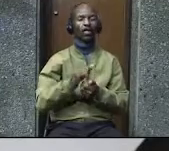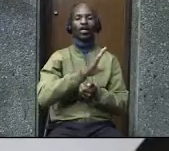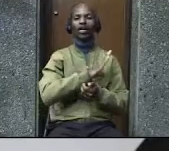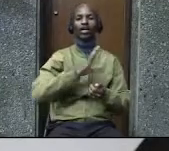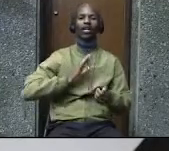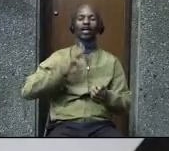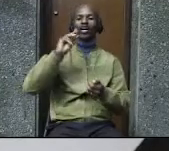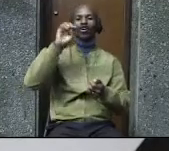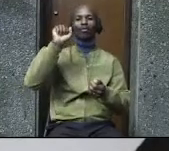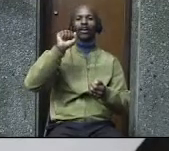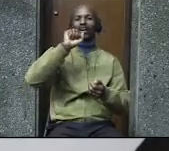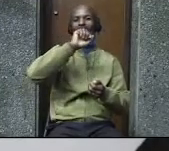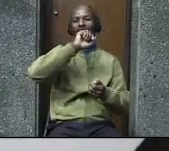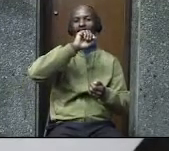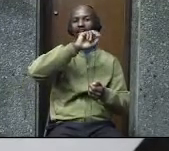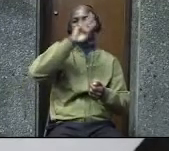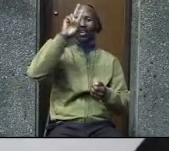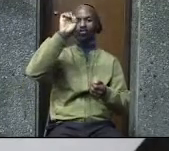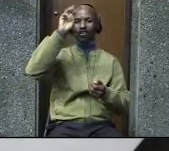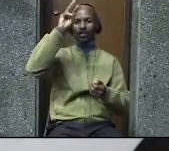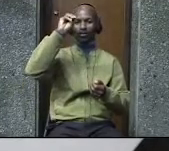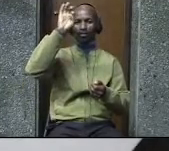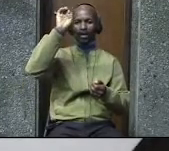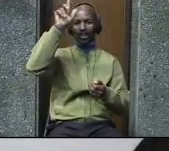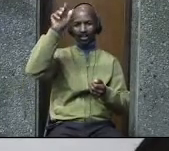Councillor Mavimbela.